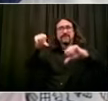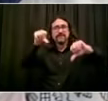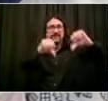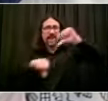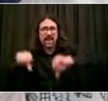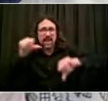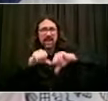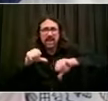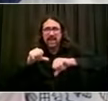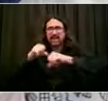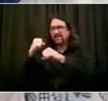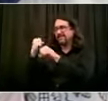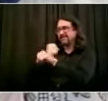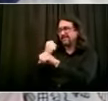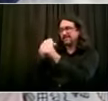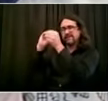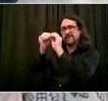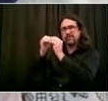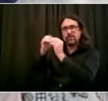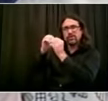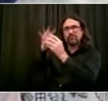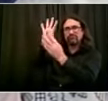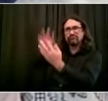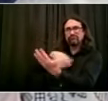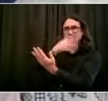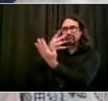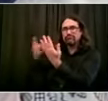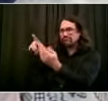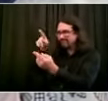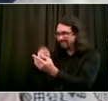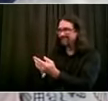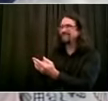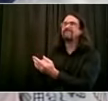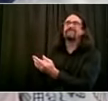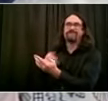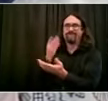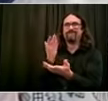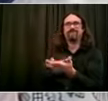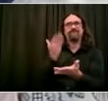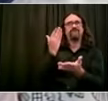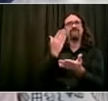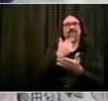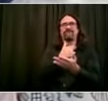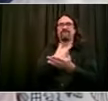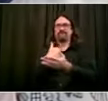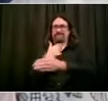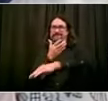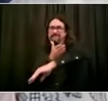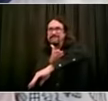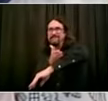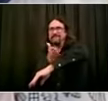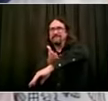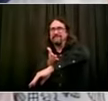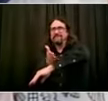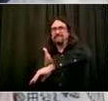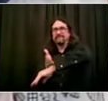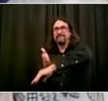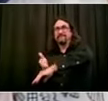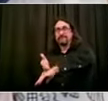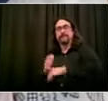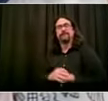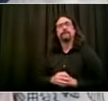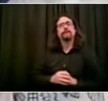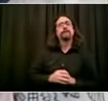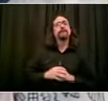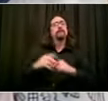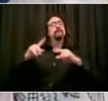I am very clear after everything we've been through in these last months that the great lesson is take action as soon as the